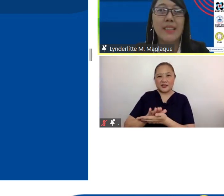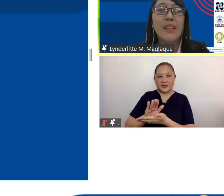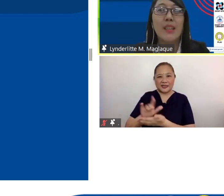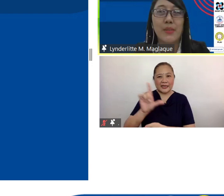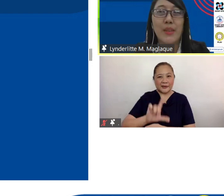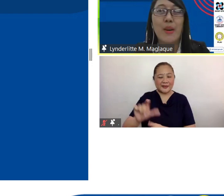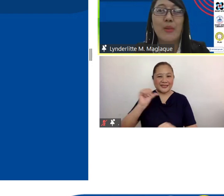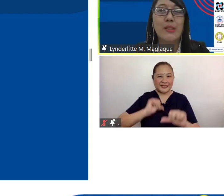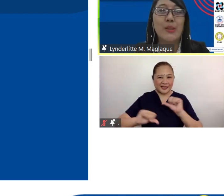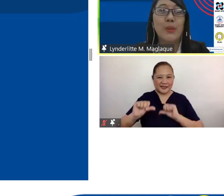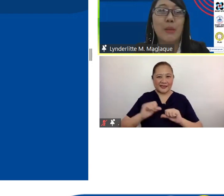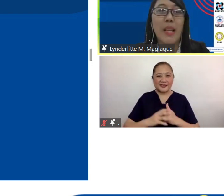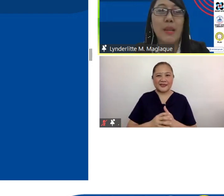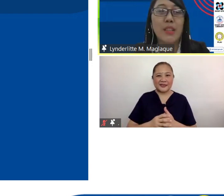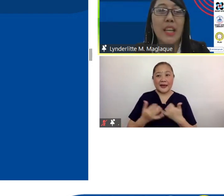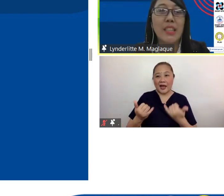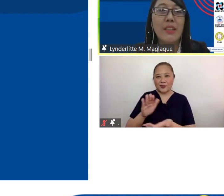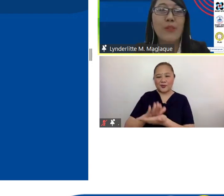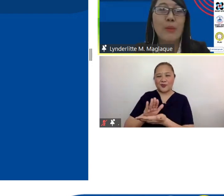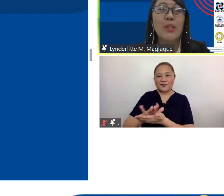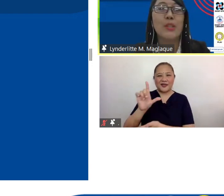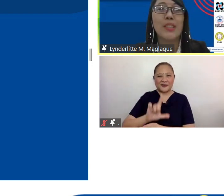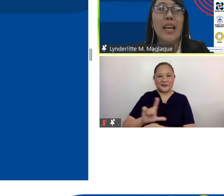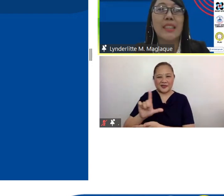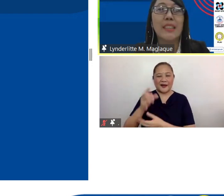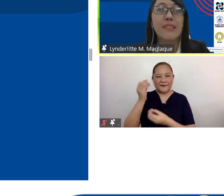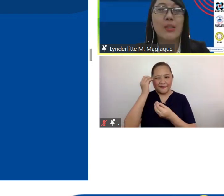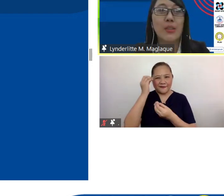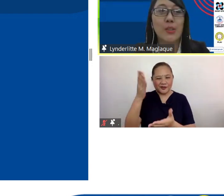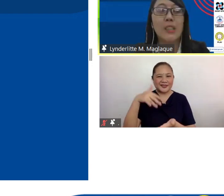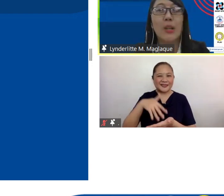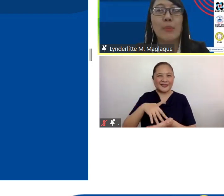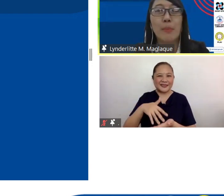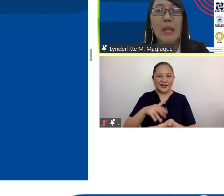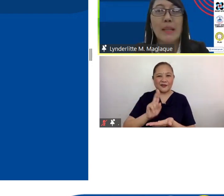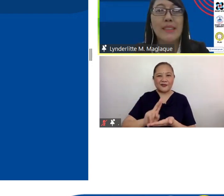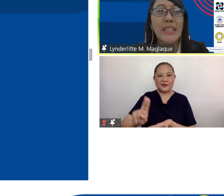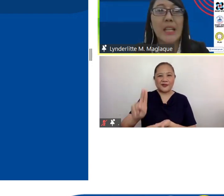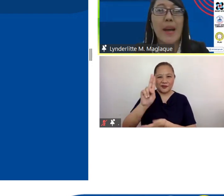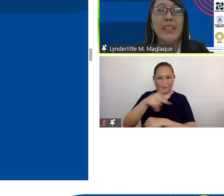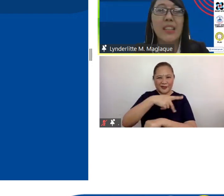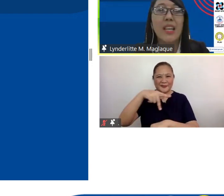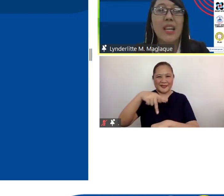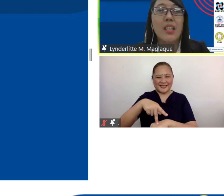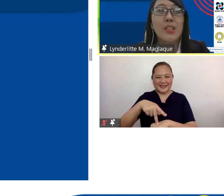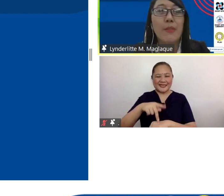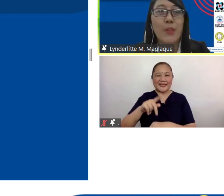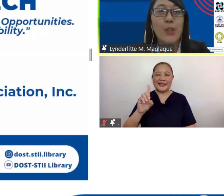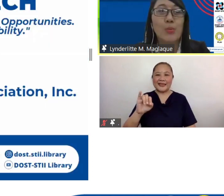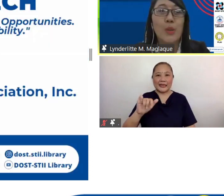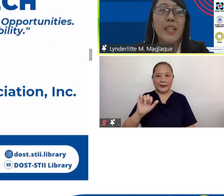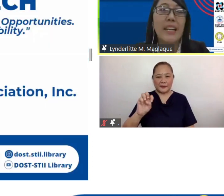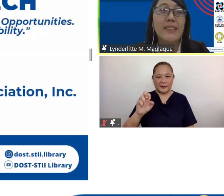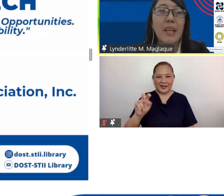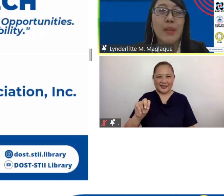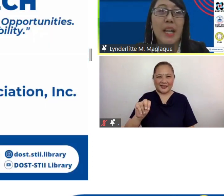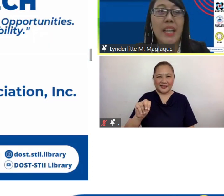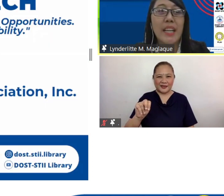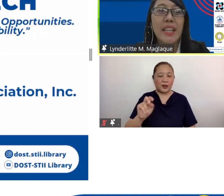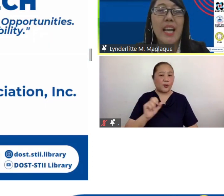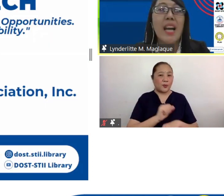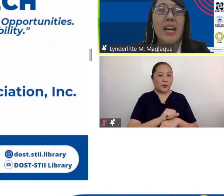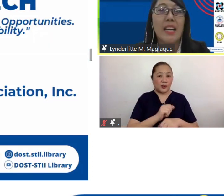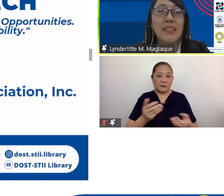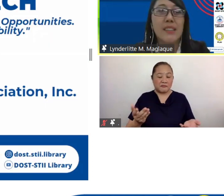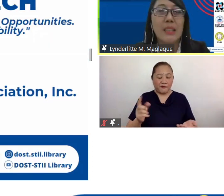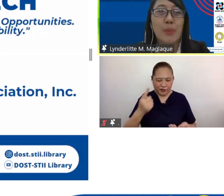Science, now School of Library and Information Studies, University of the Philippines, Diliman. She first worked as